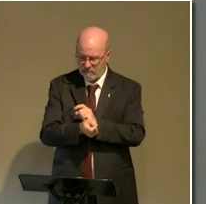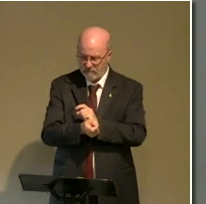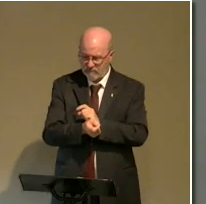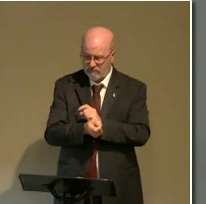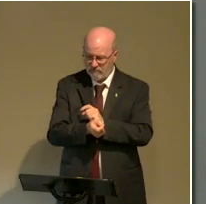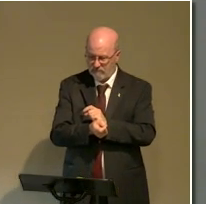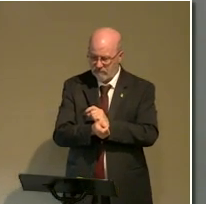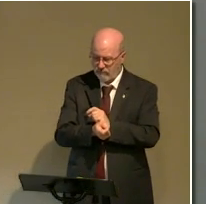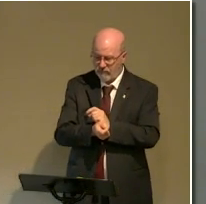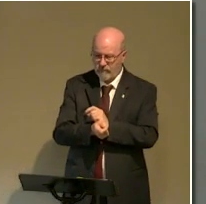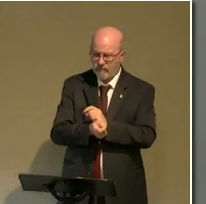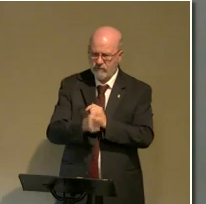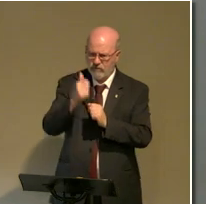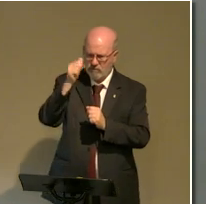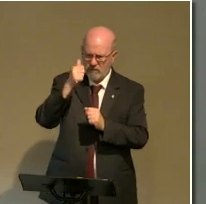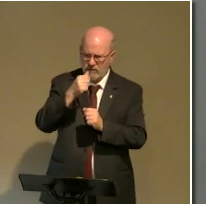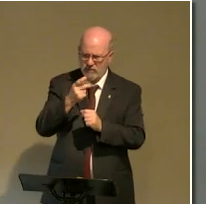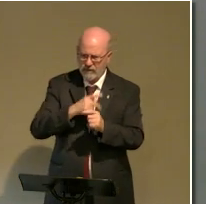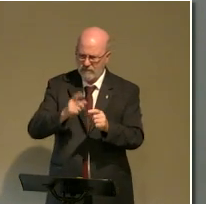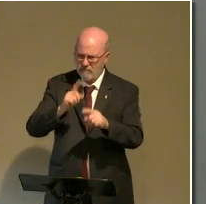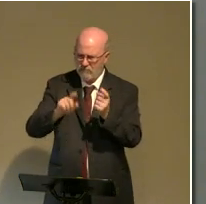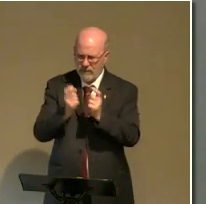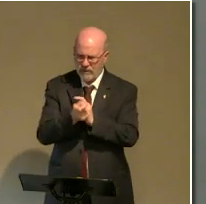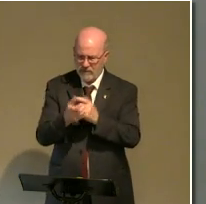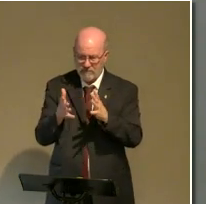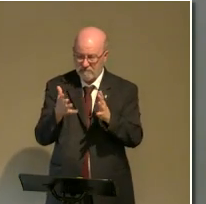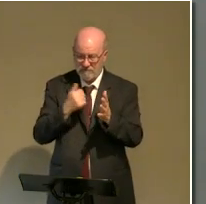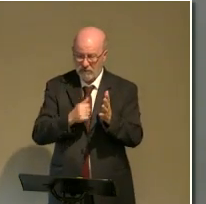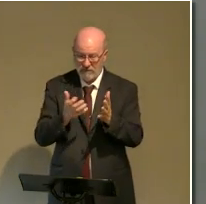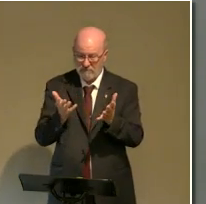may be changed. Hey, just to remind you, king, can't change it. Sorry.